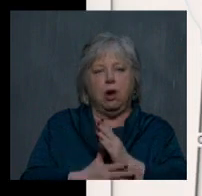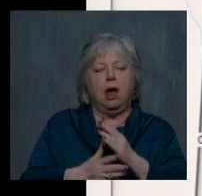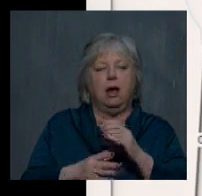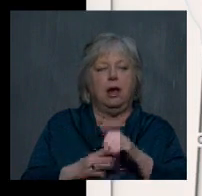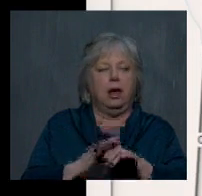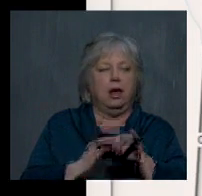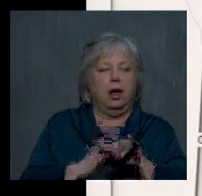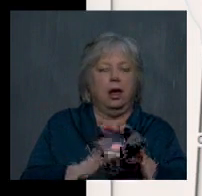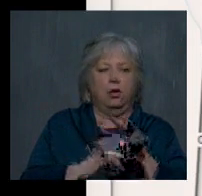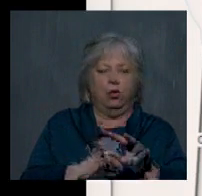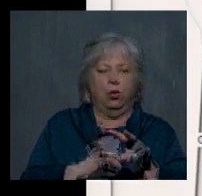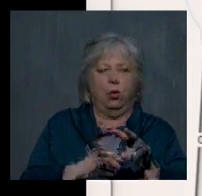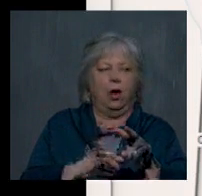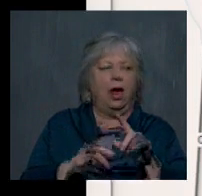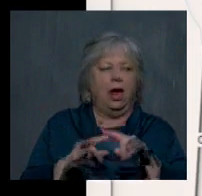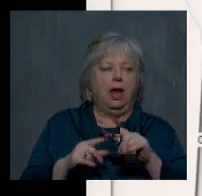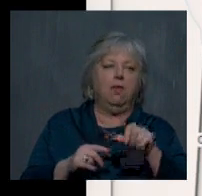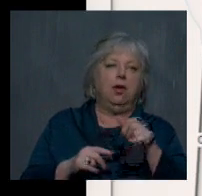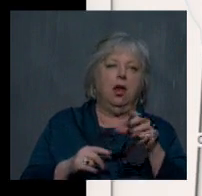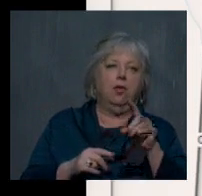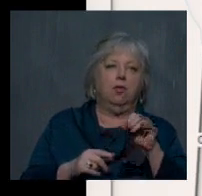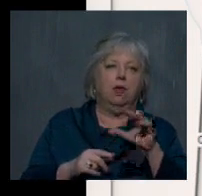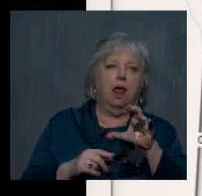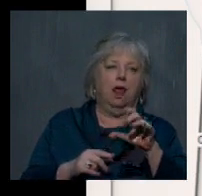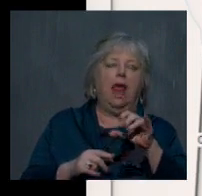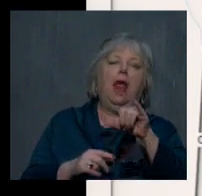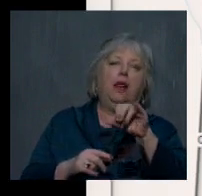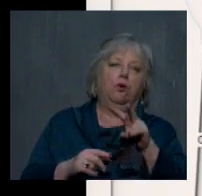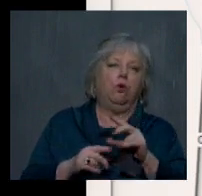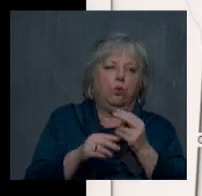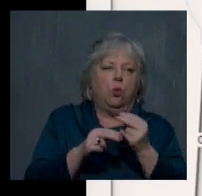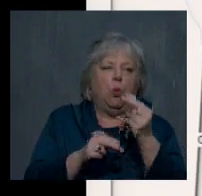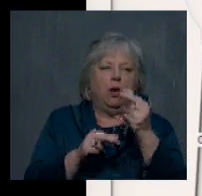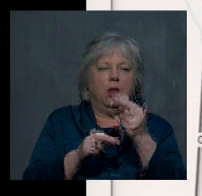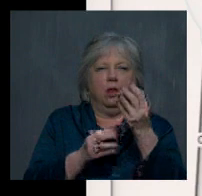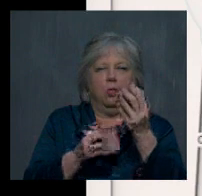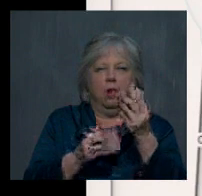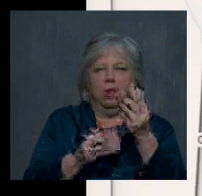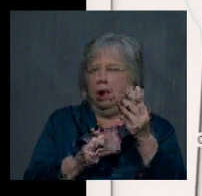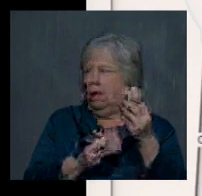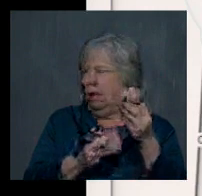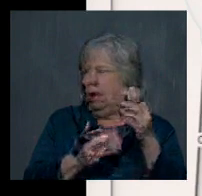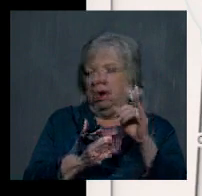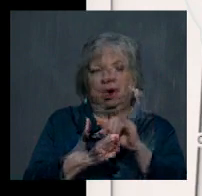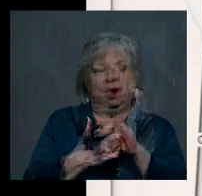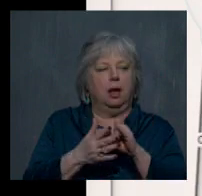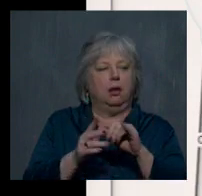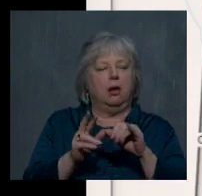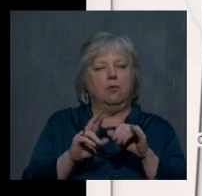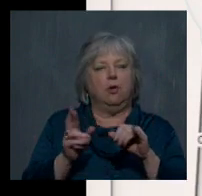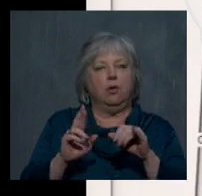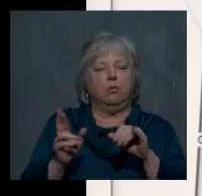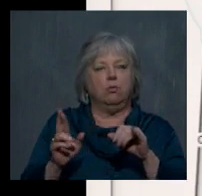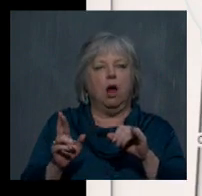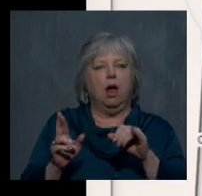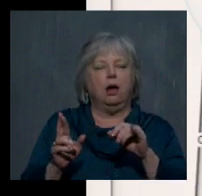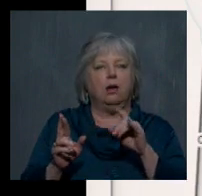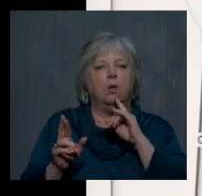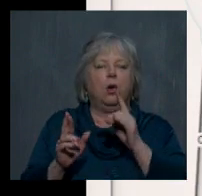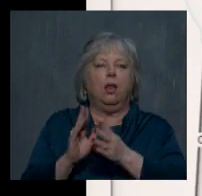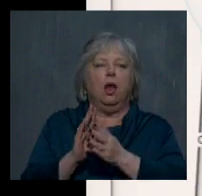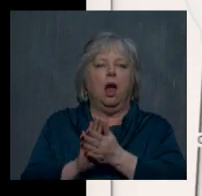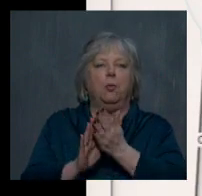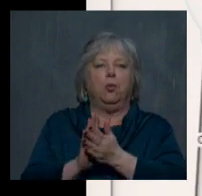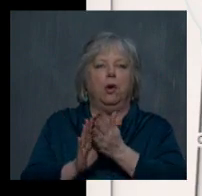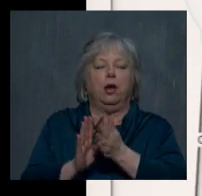north property. You can see this over there. That's about where over to the right our first